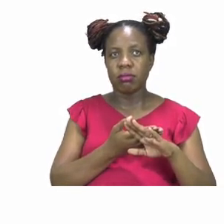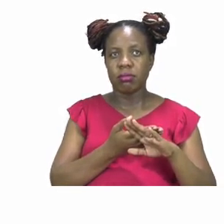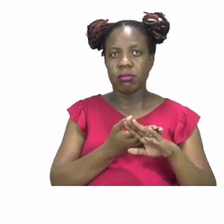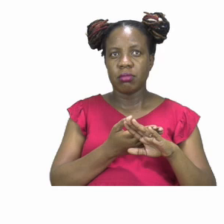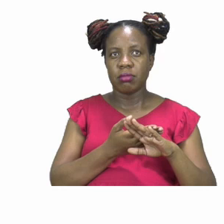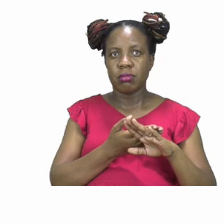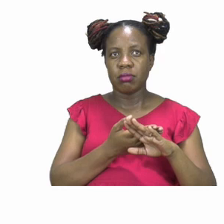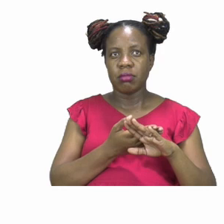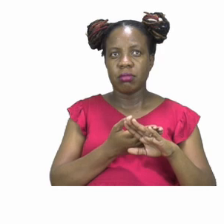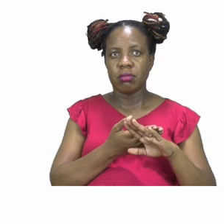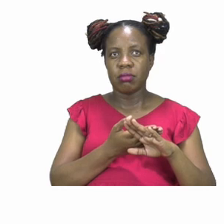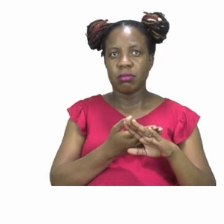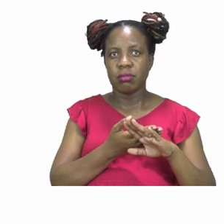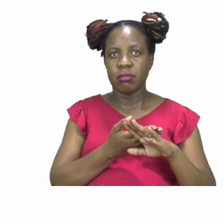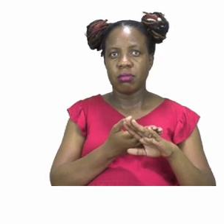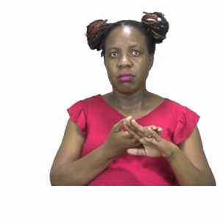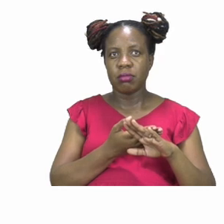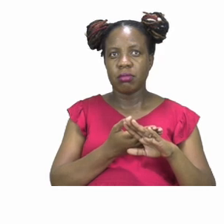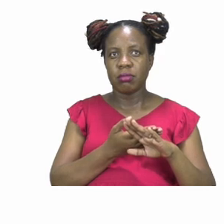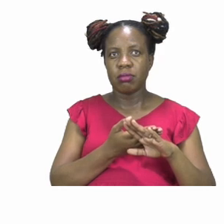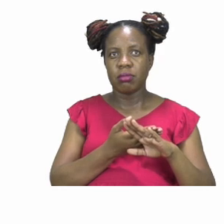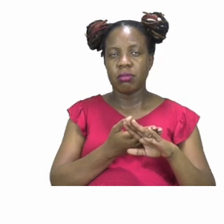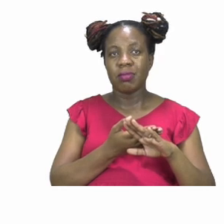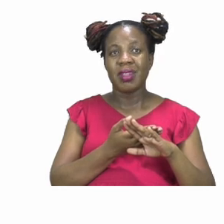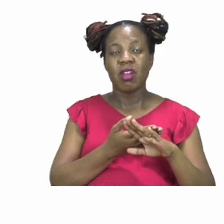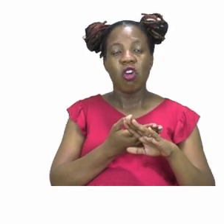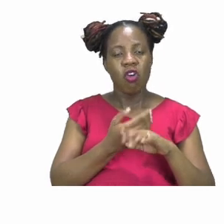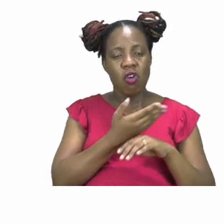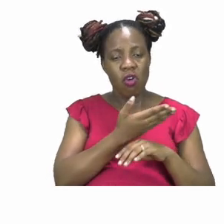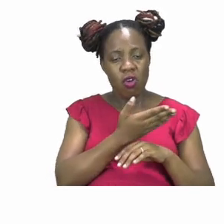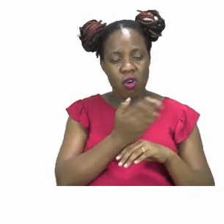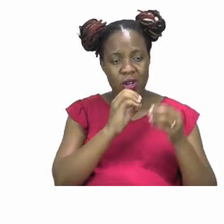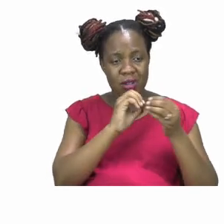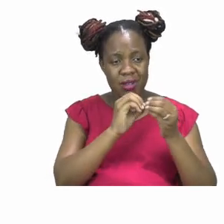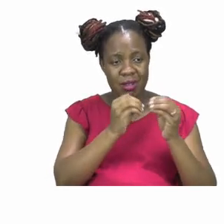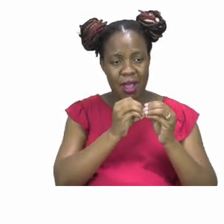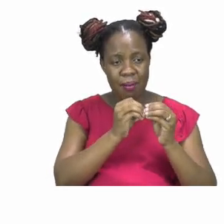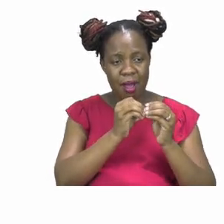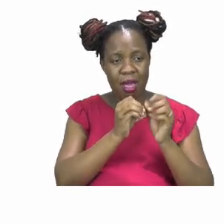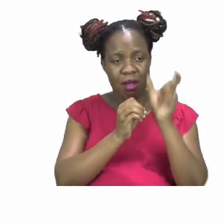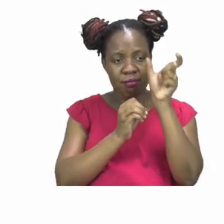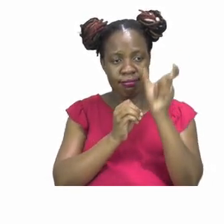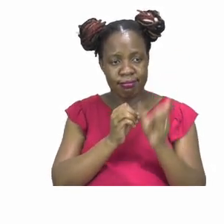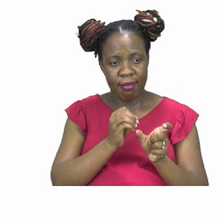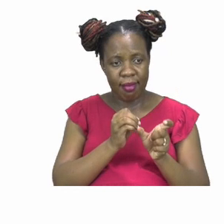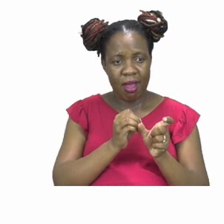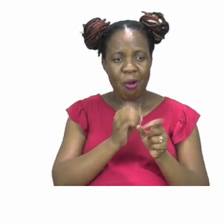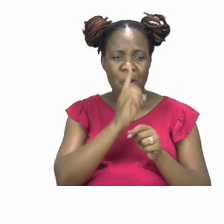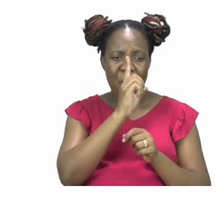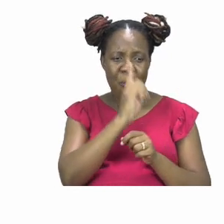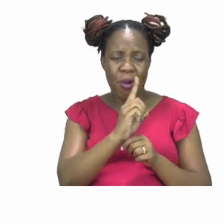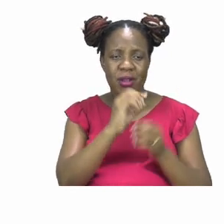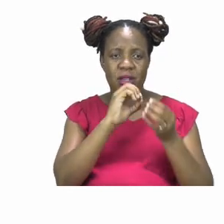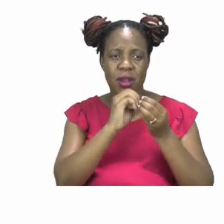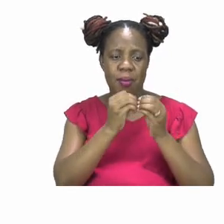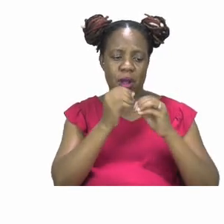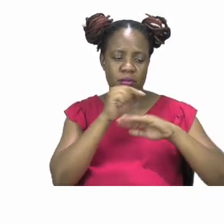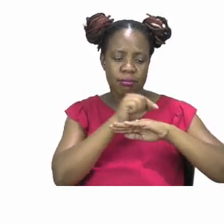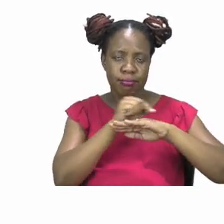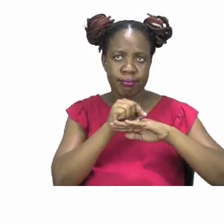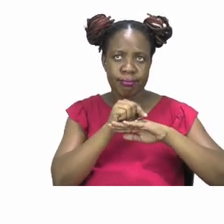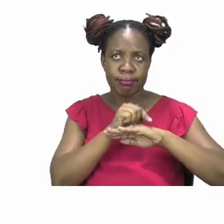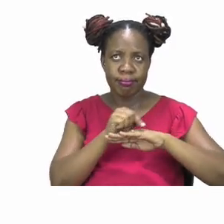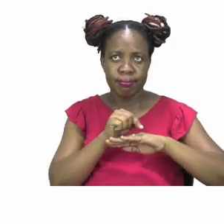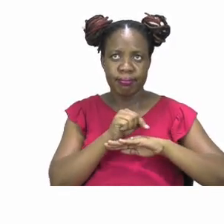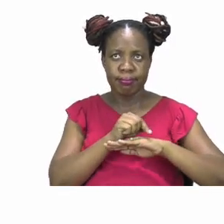every number will have one number that is underlined. So that number